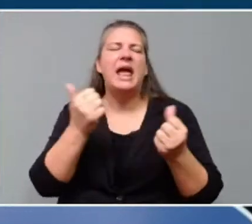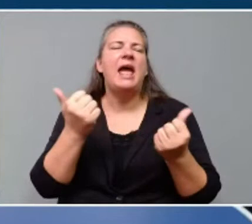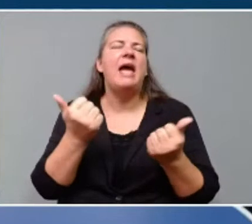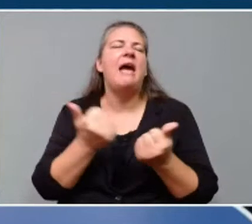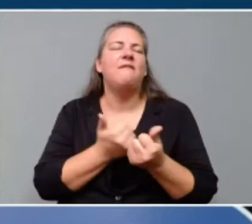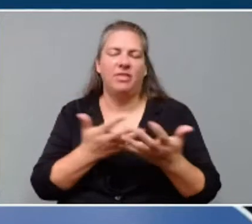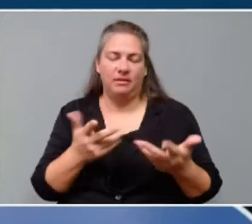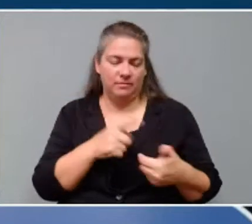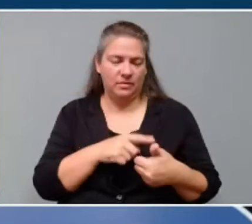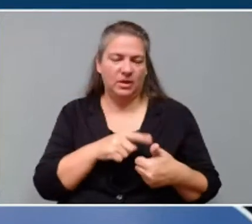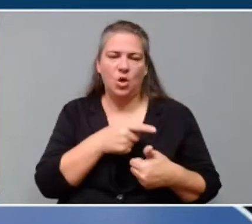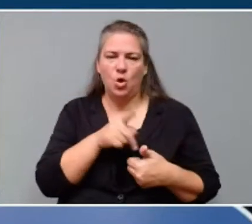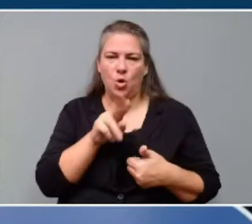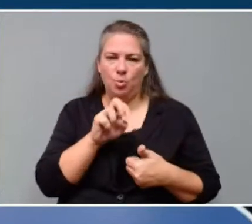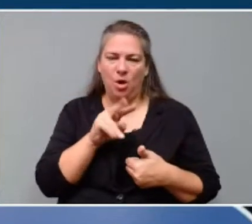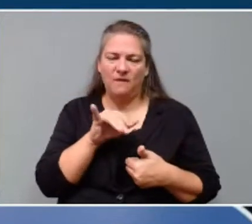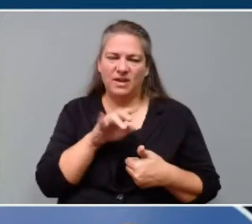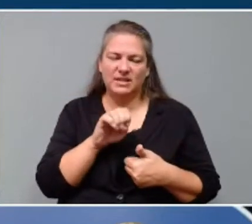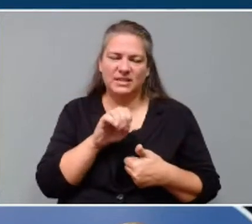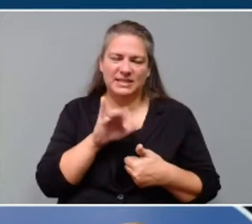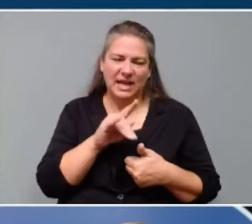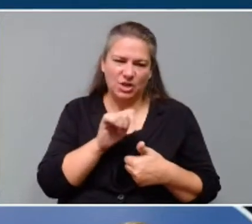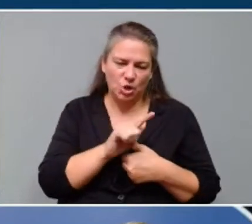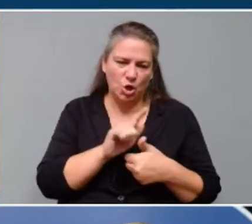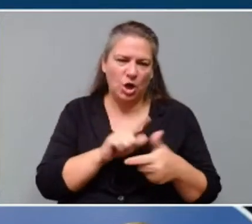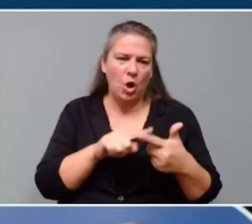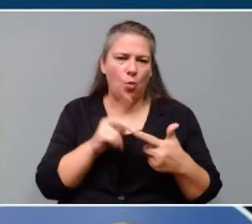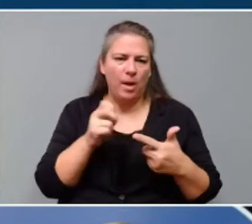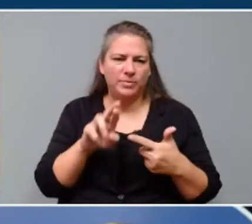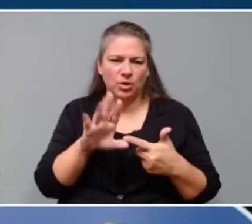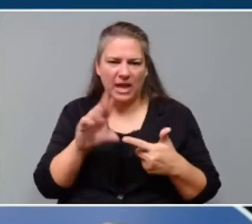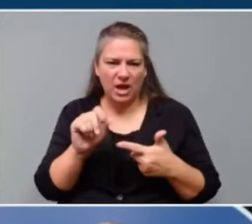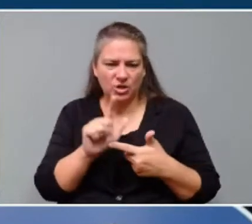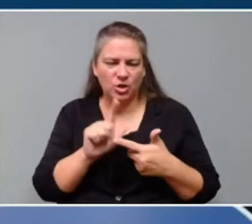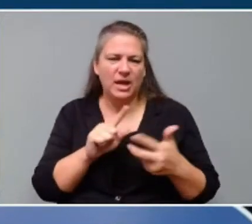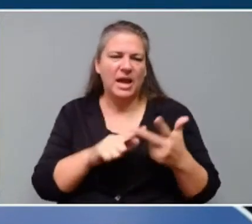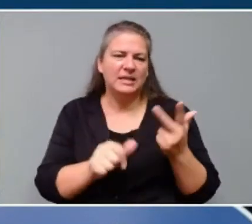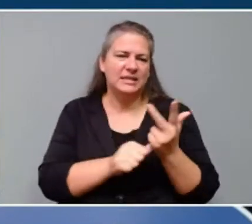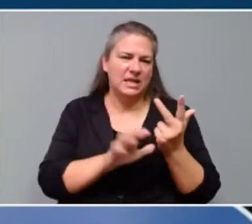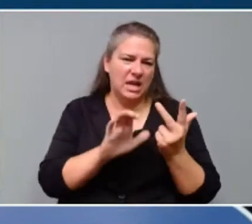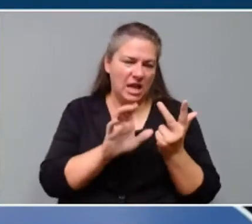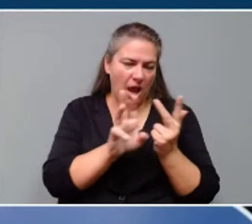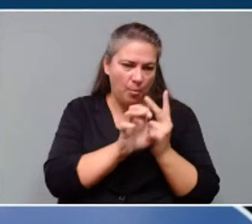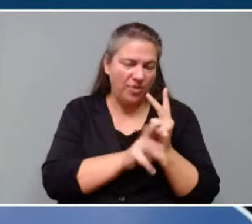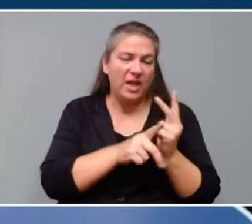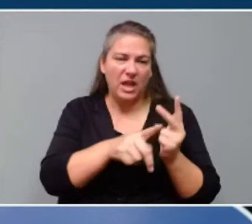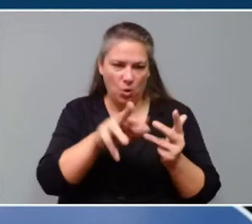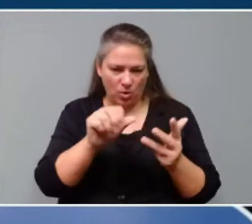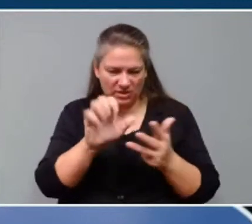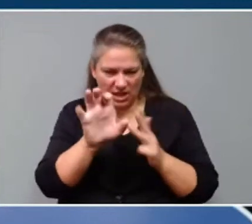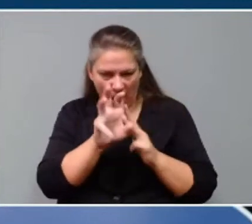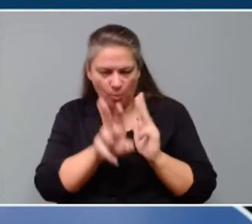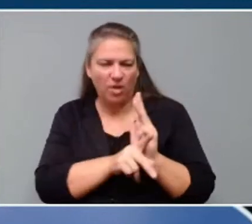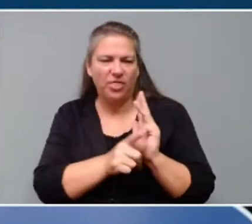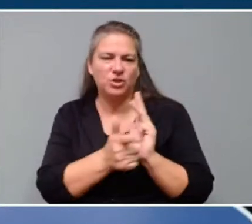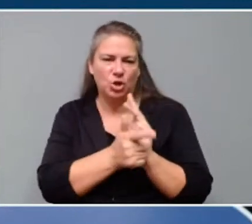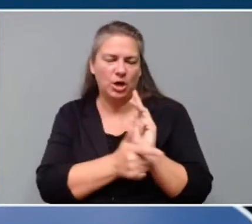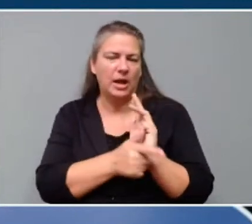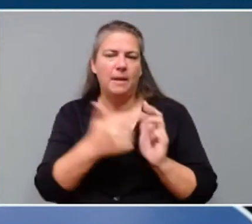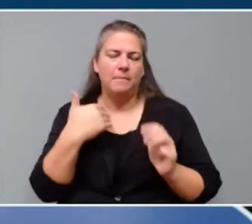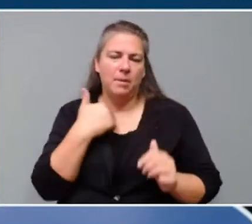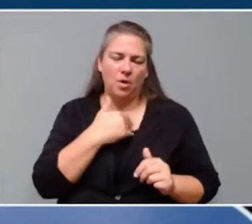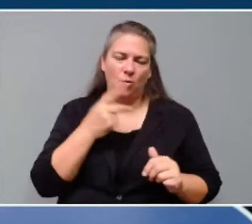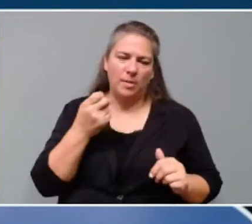was Providence City Attorney, he was Webster County Attorney, he was Assistant Commonwealth Attorney, he was Commonwealth Attorney. He was a member of the Webster